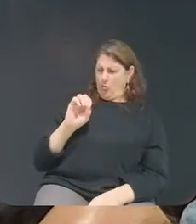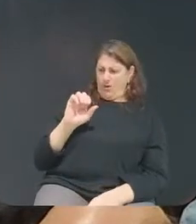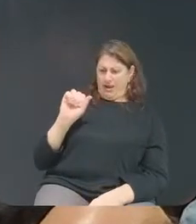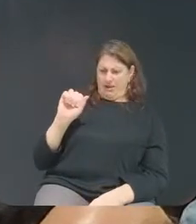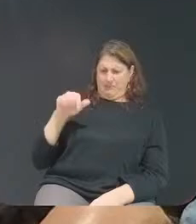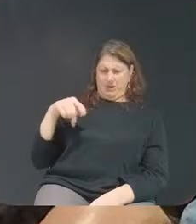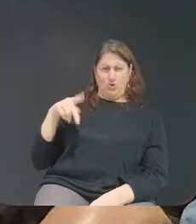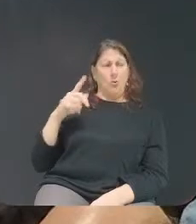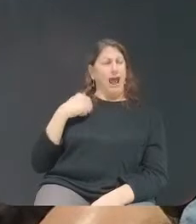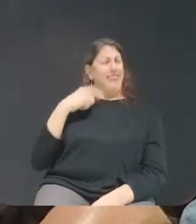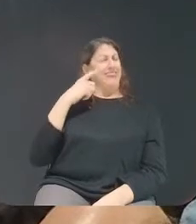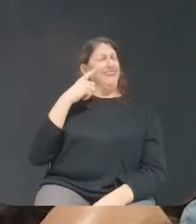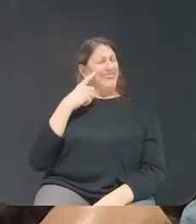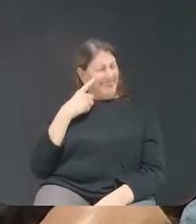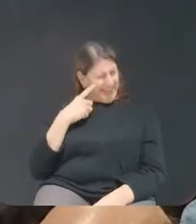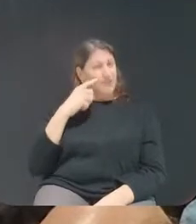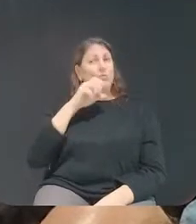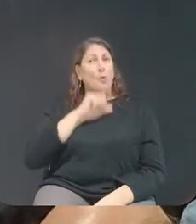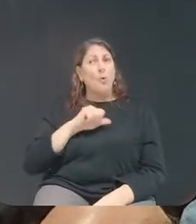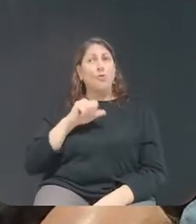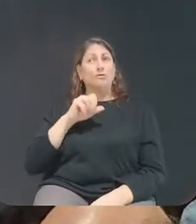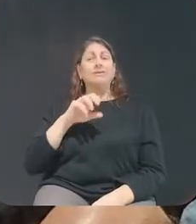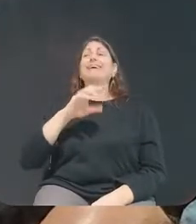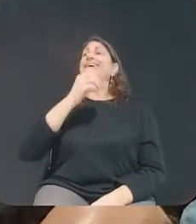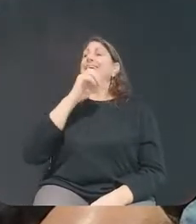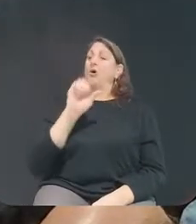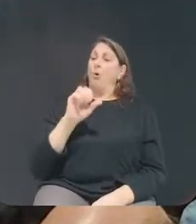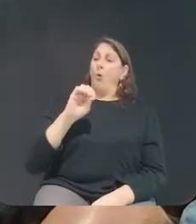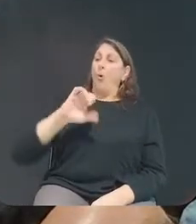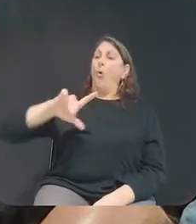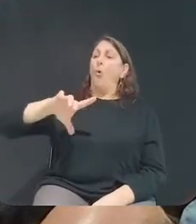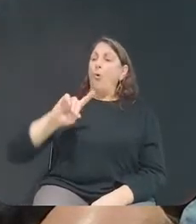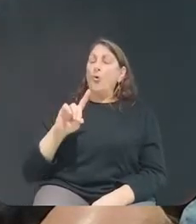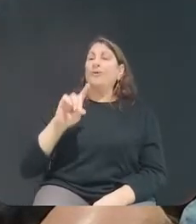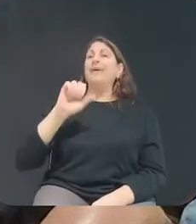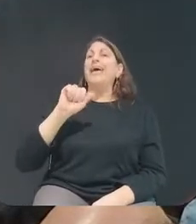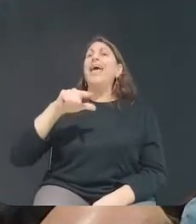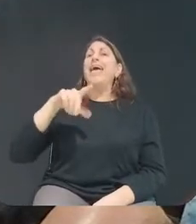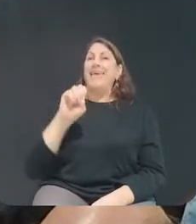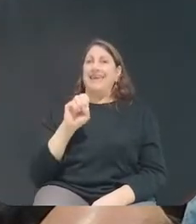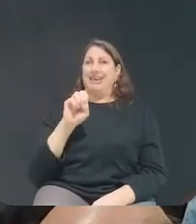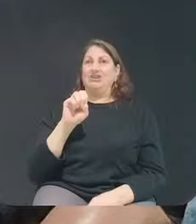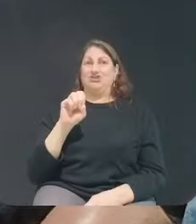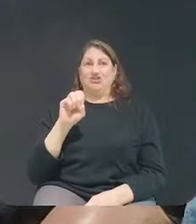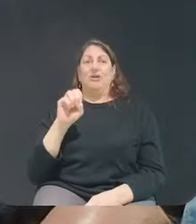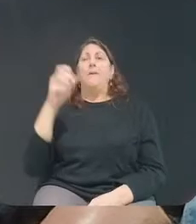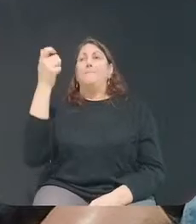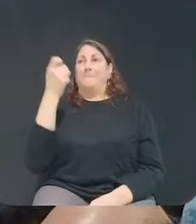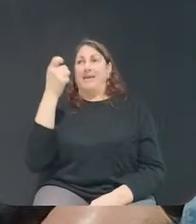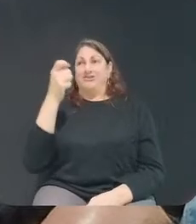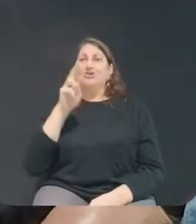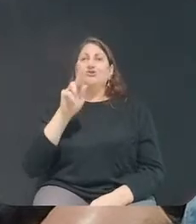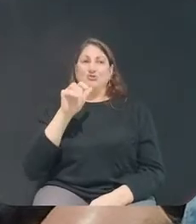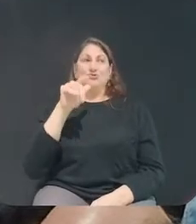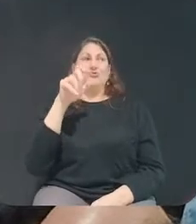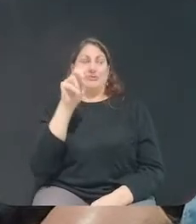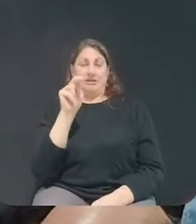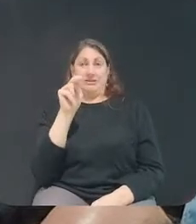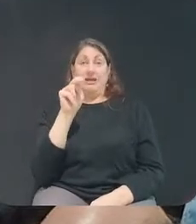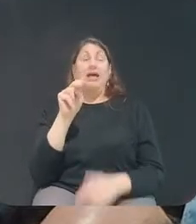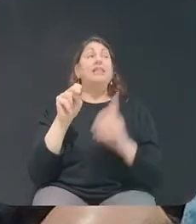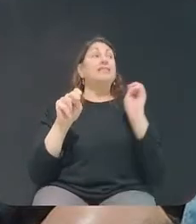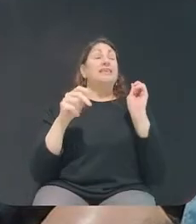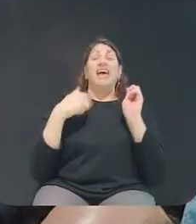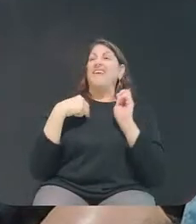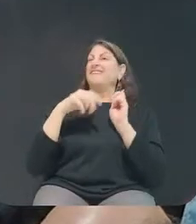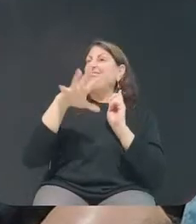quote, grave situation. And also received was a petition protesting the closure signed by approximately 500